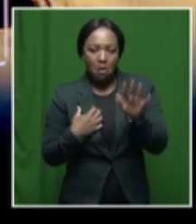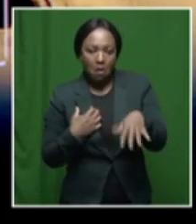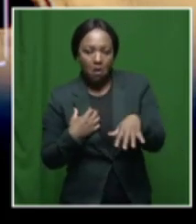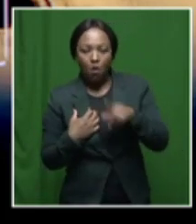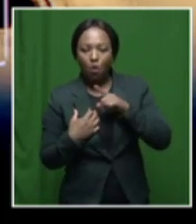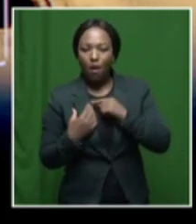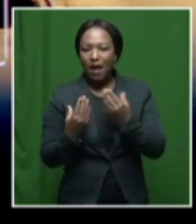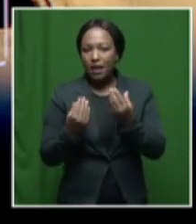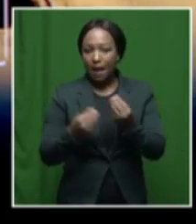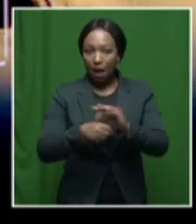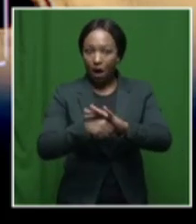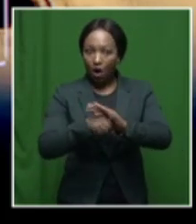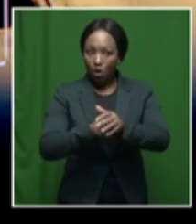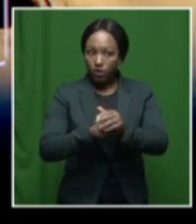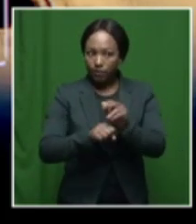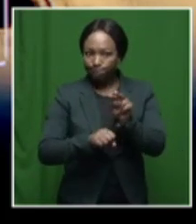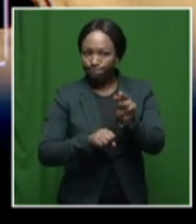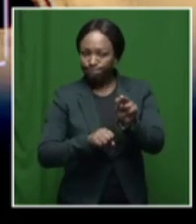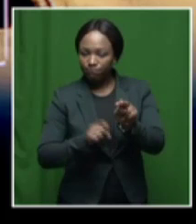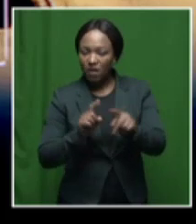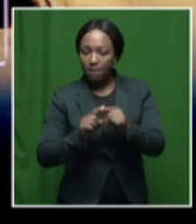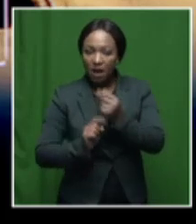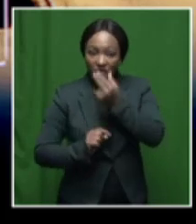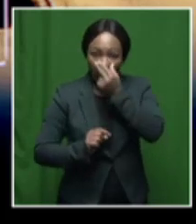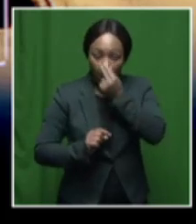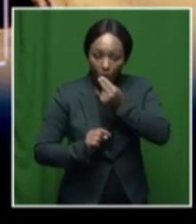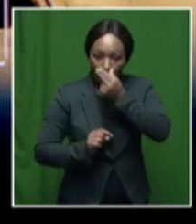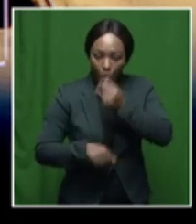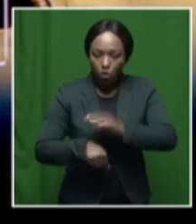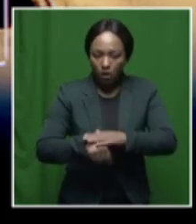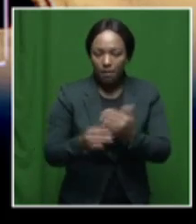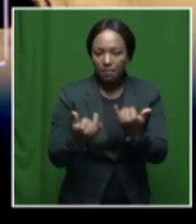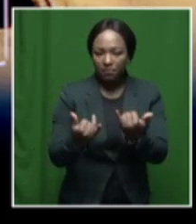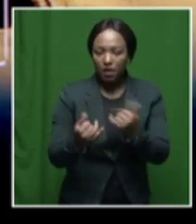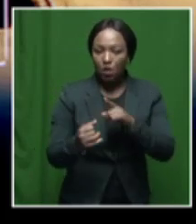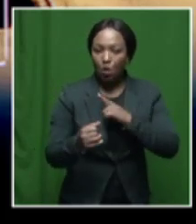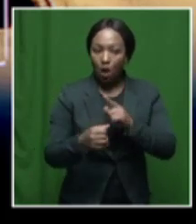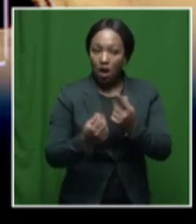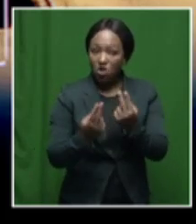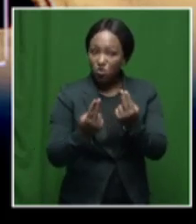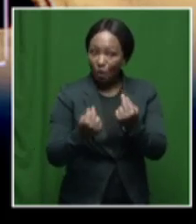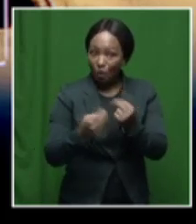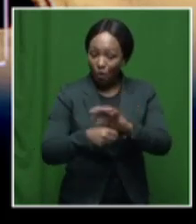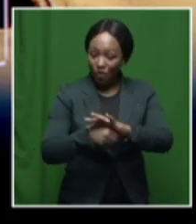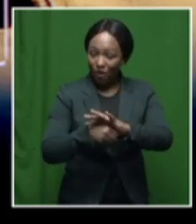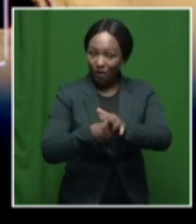in the numbers of COVID, but of course it's flu season and how this new variant